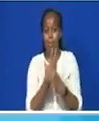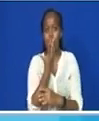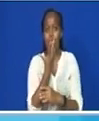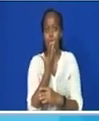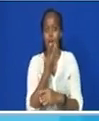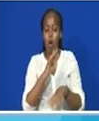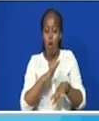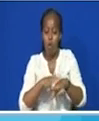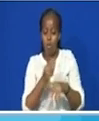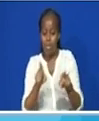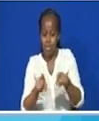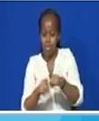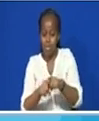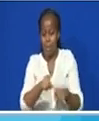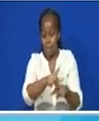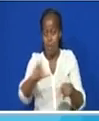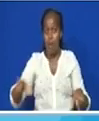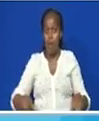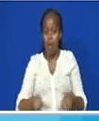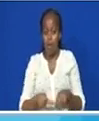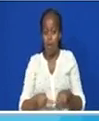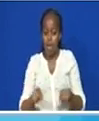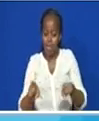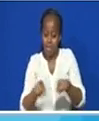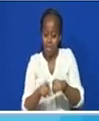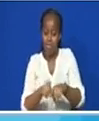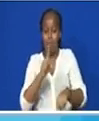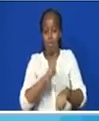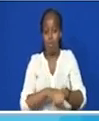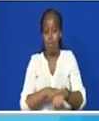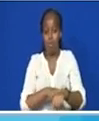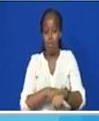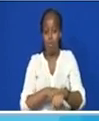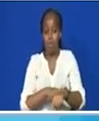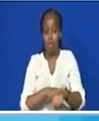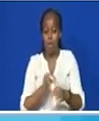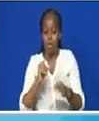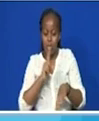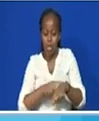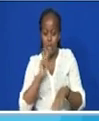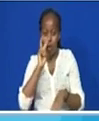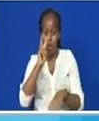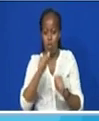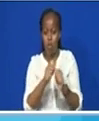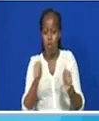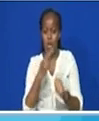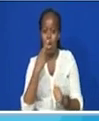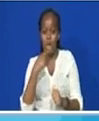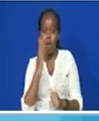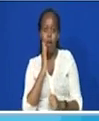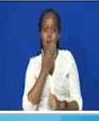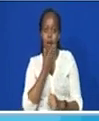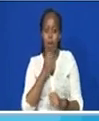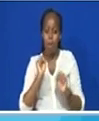same time. When you look at that text, it is highlighted because those 2 parts are very key. Same piece of